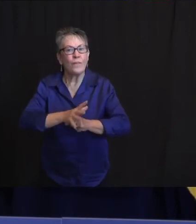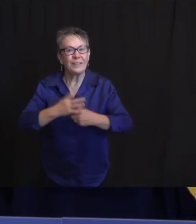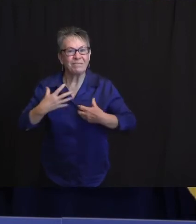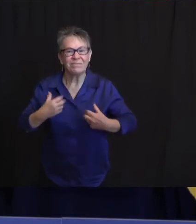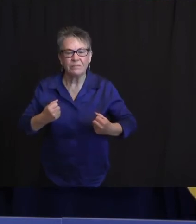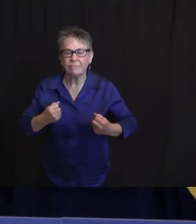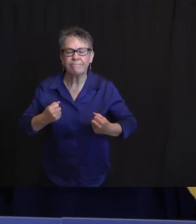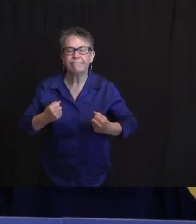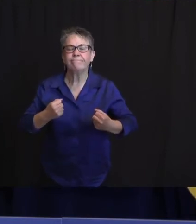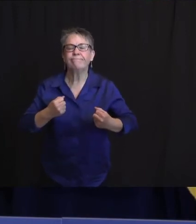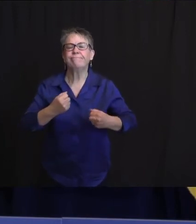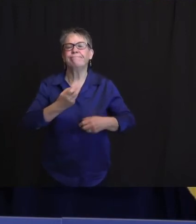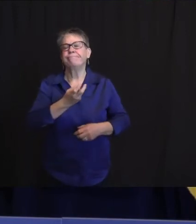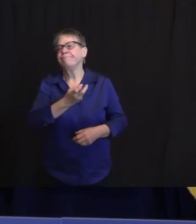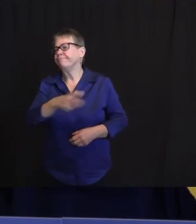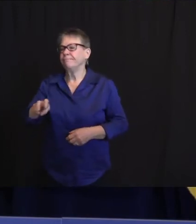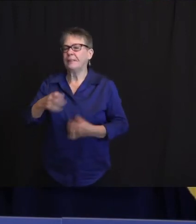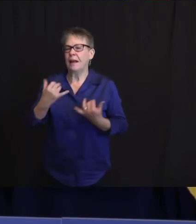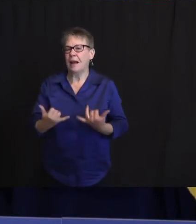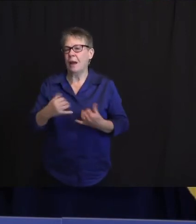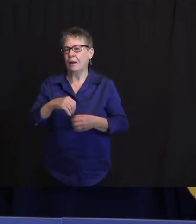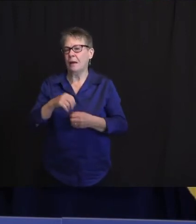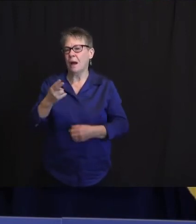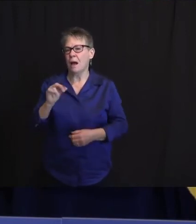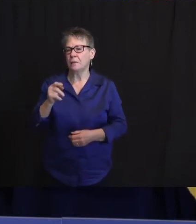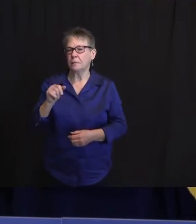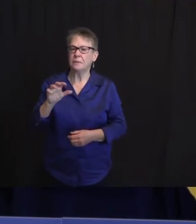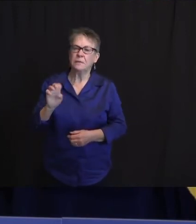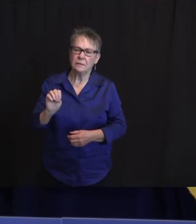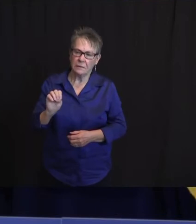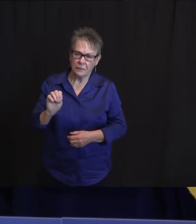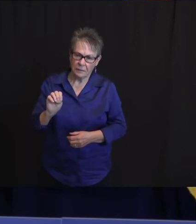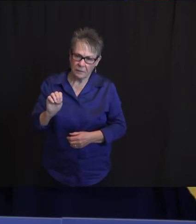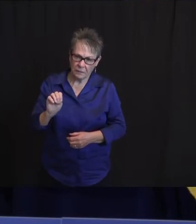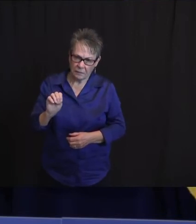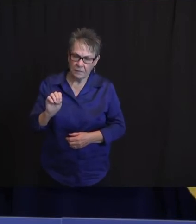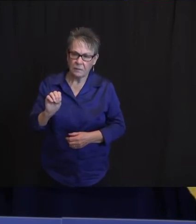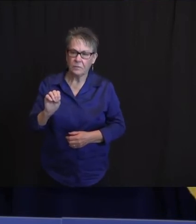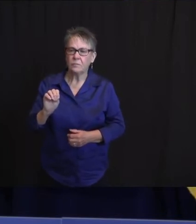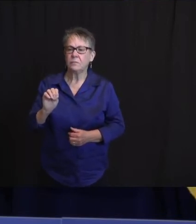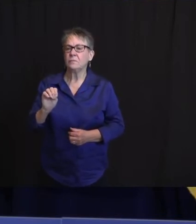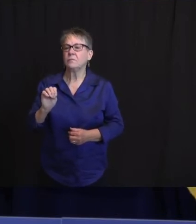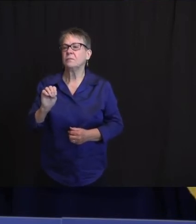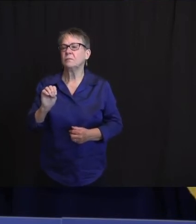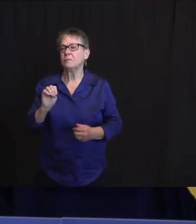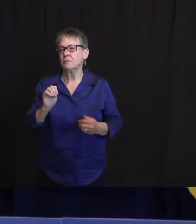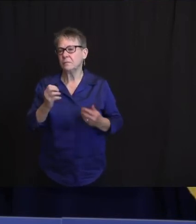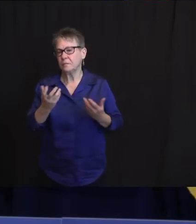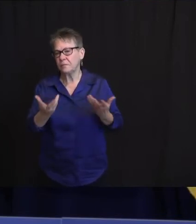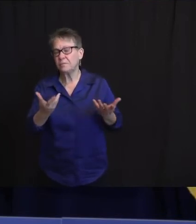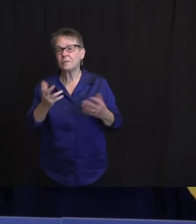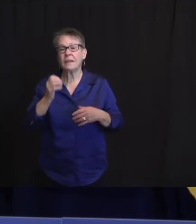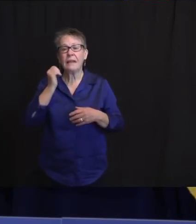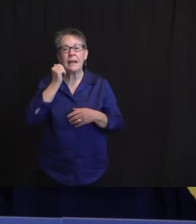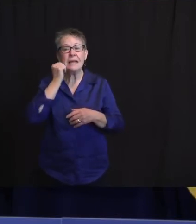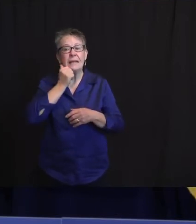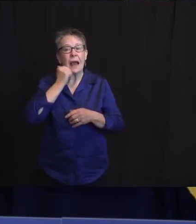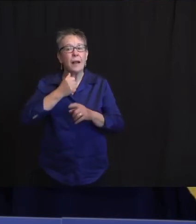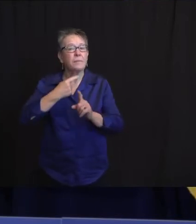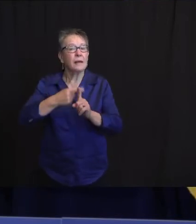daily percent positivity as of December 31st in New Jersey is 11.22%, the northern part of the